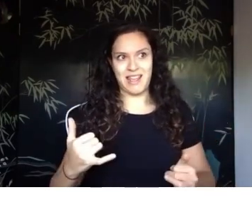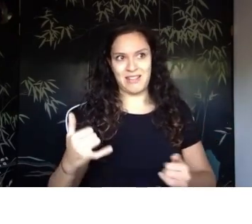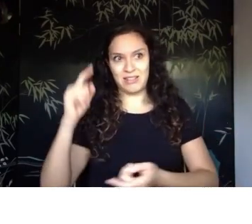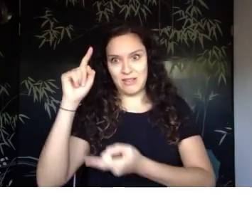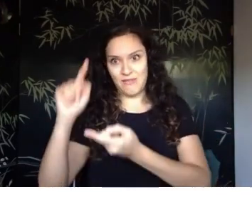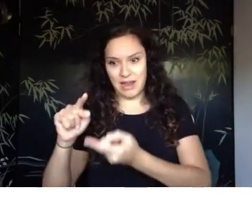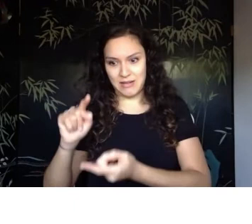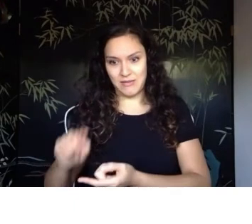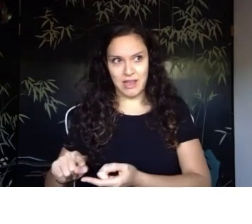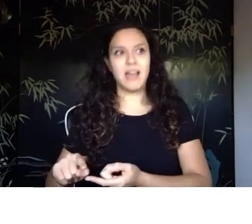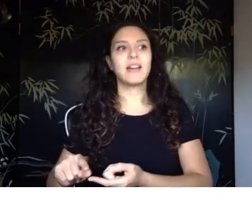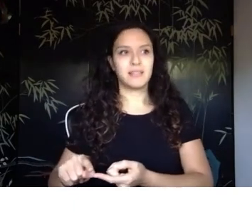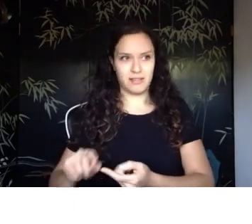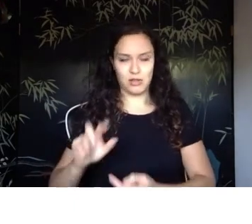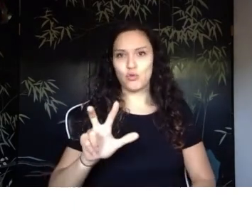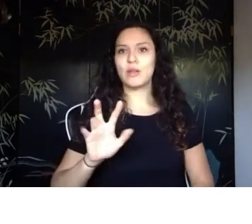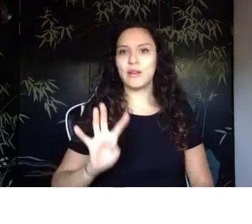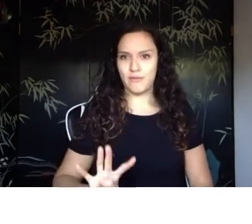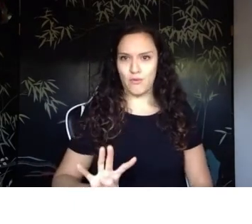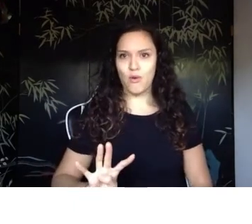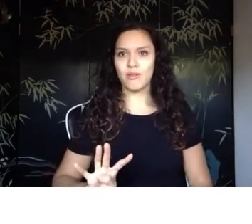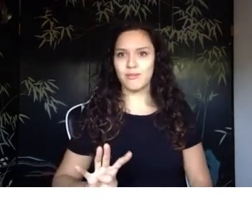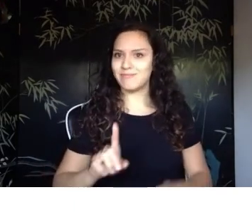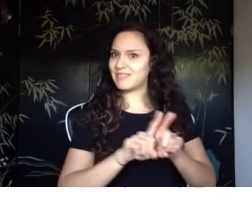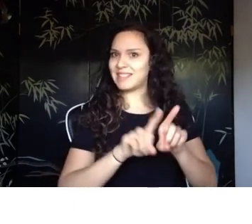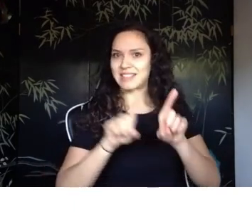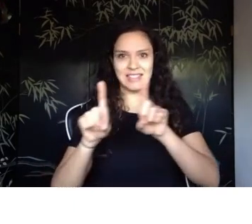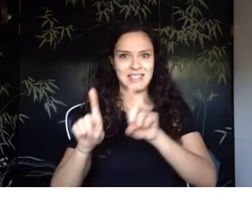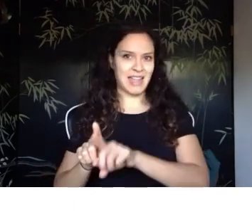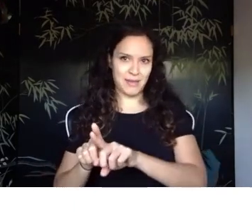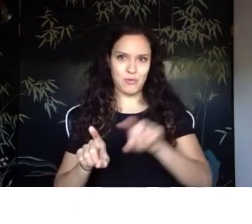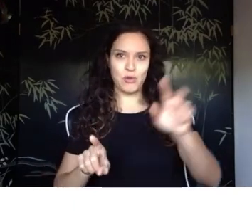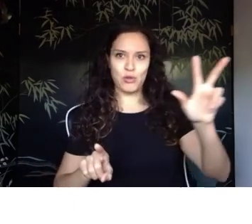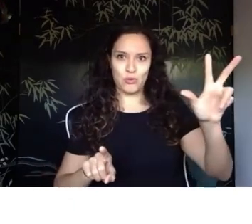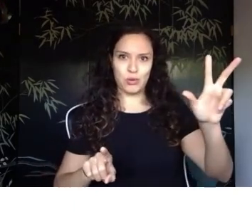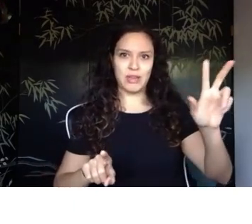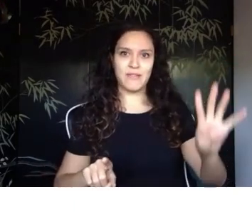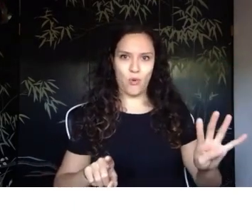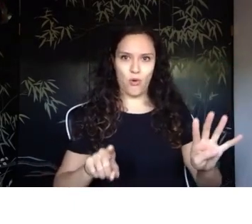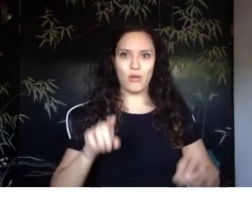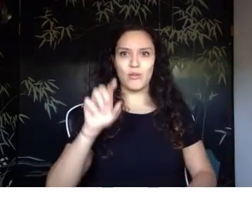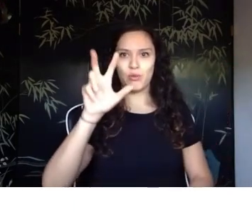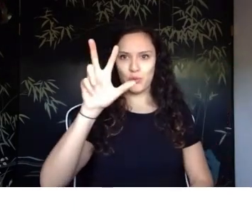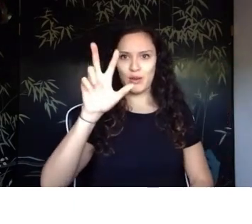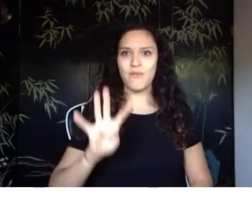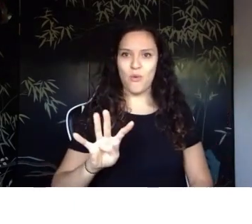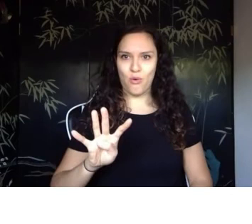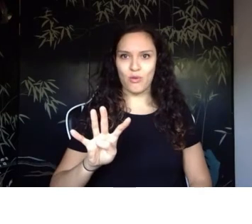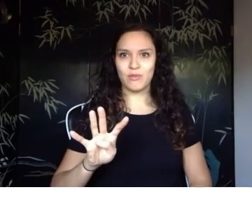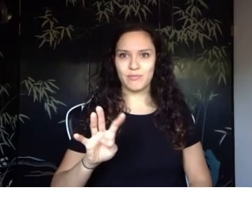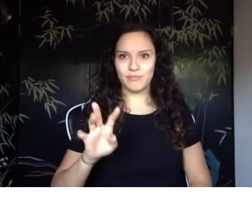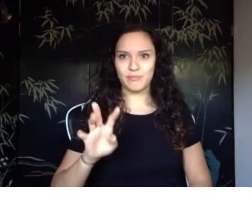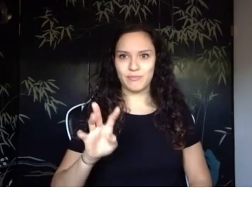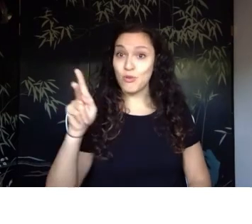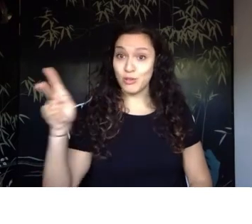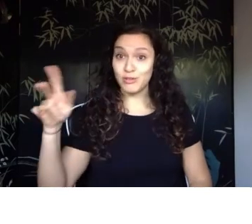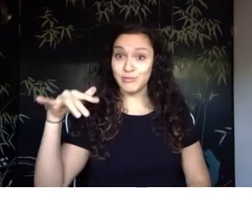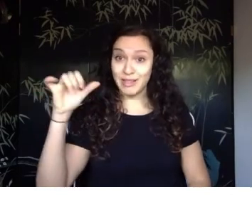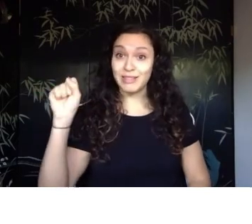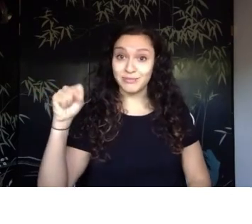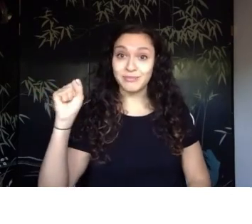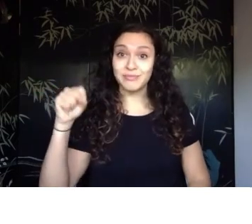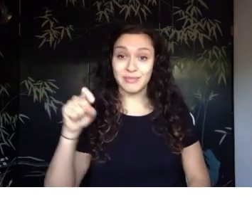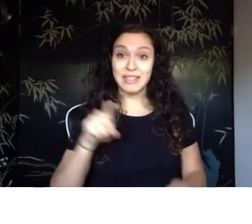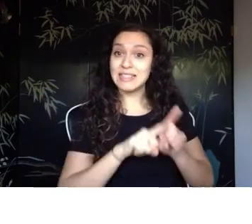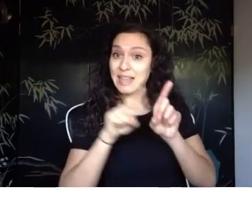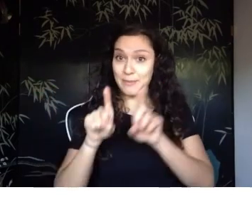by 3. I get 3 out of 4. Whoa, look at that. It's true. It makes it proportional